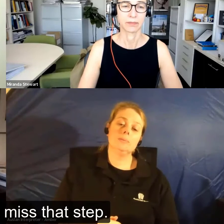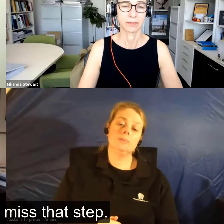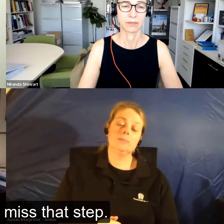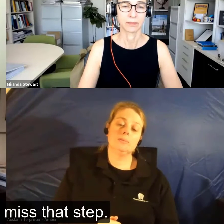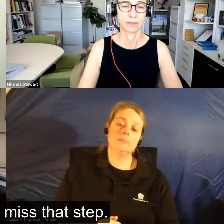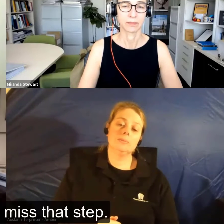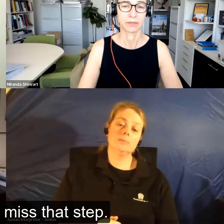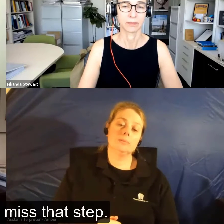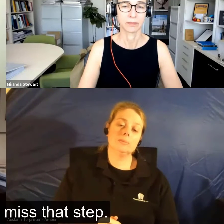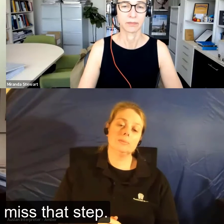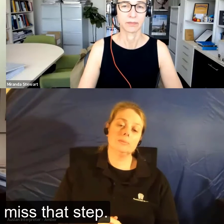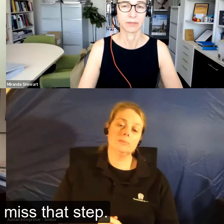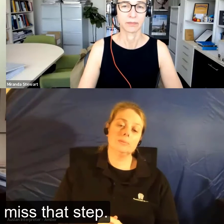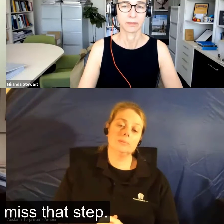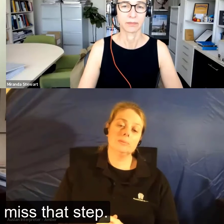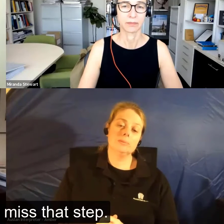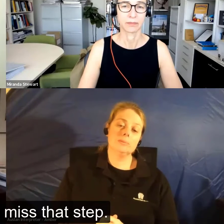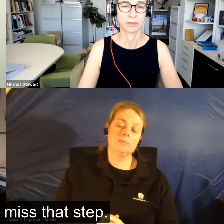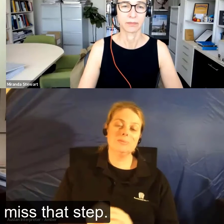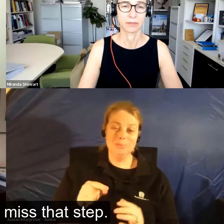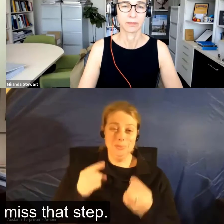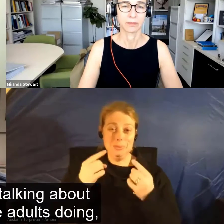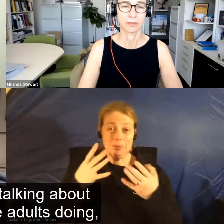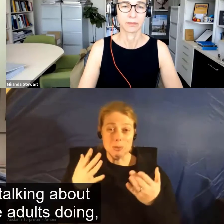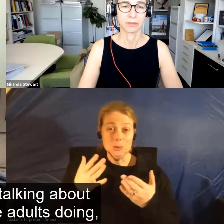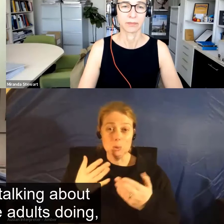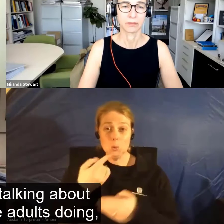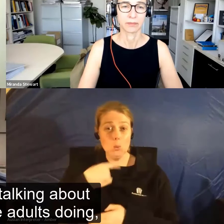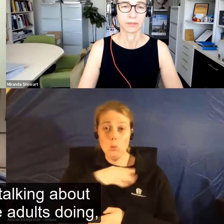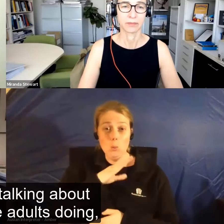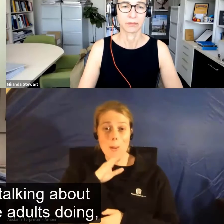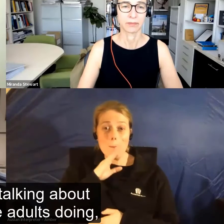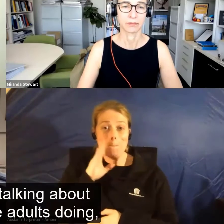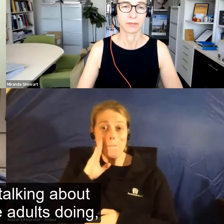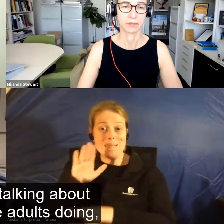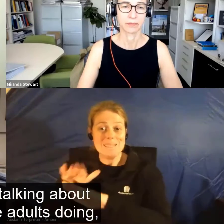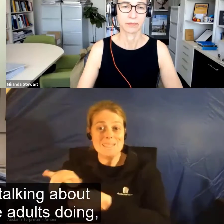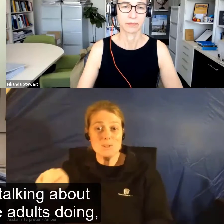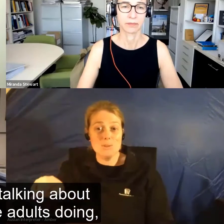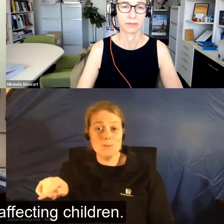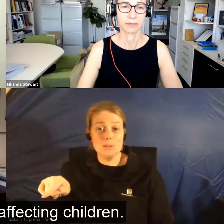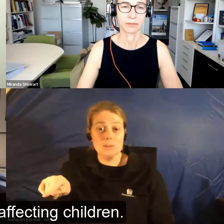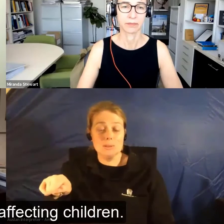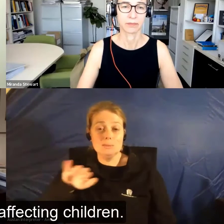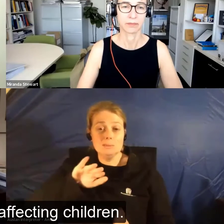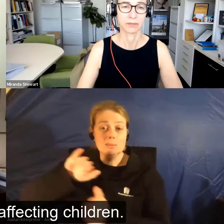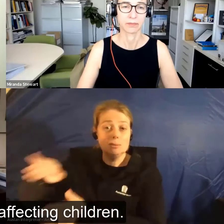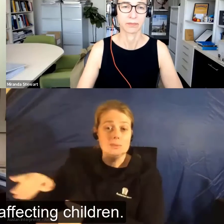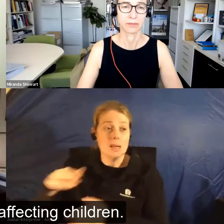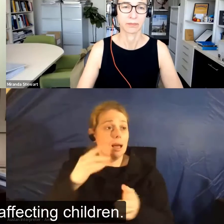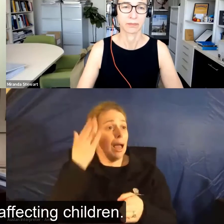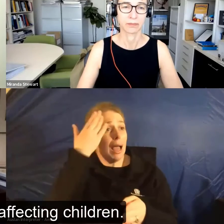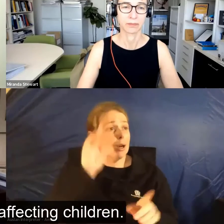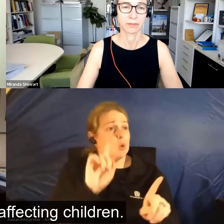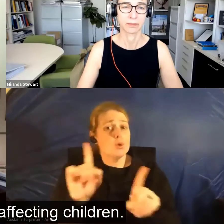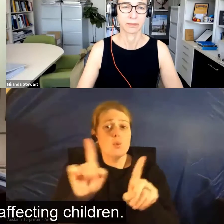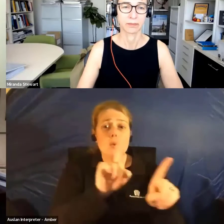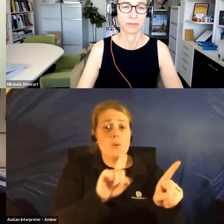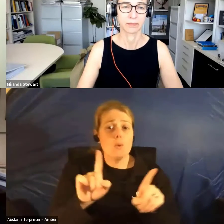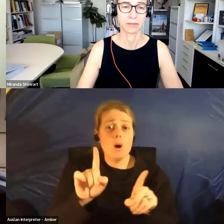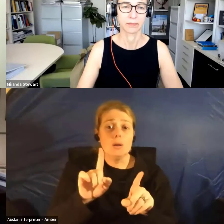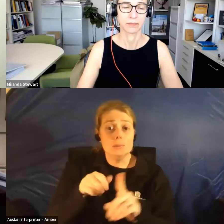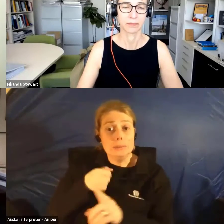really we miss that step. We're just talking about what are the adults doing, not how is that affecting